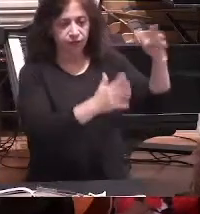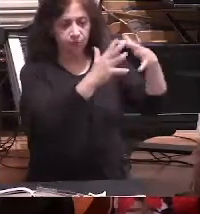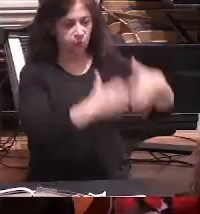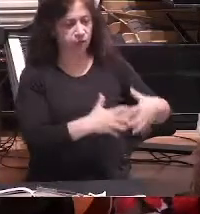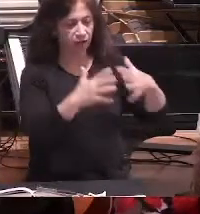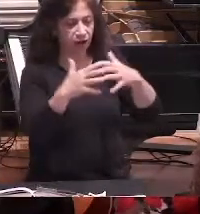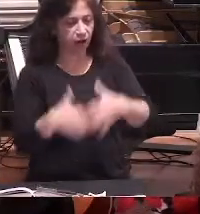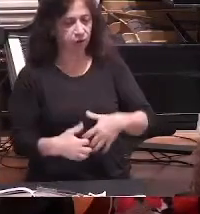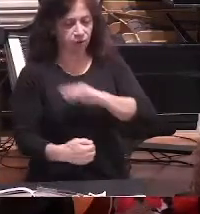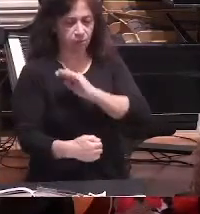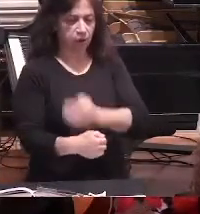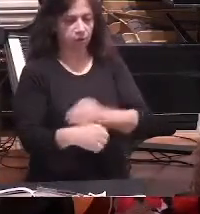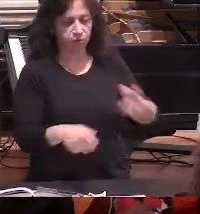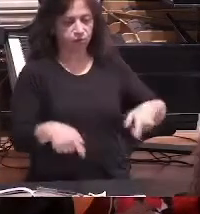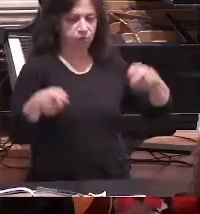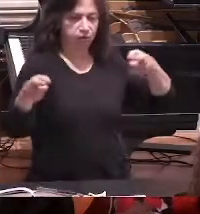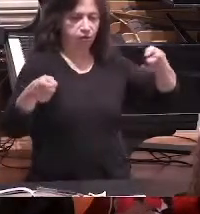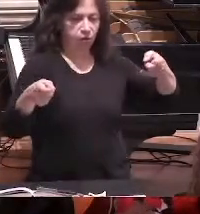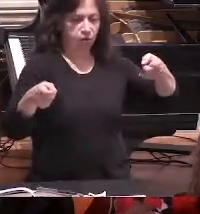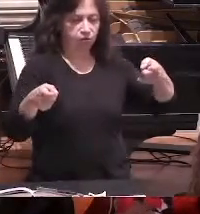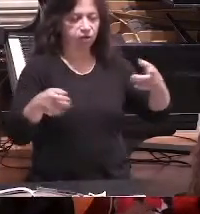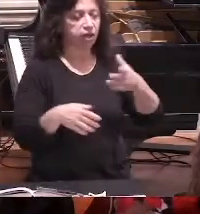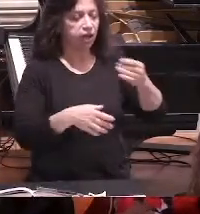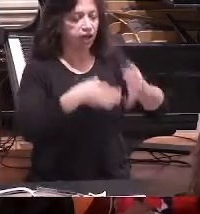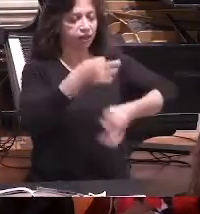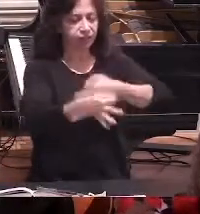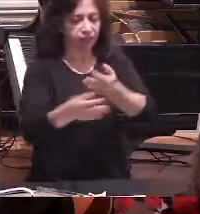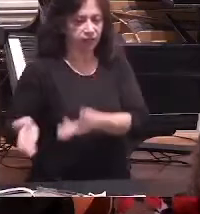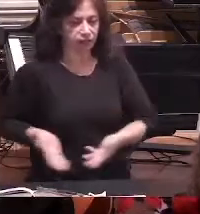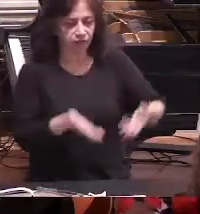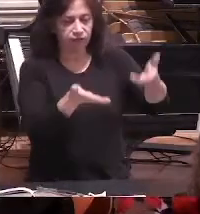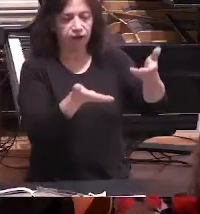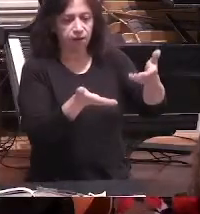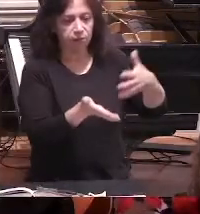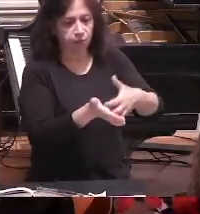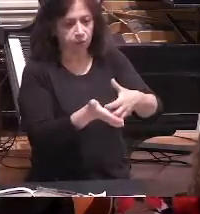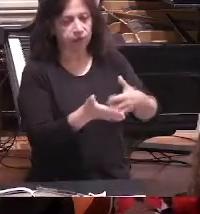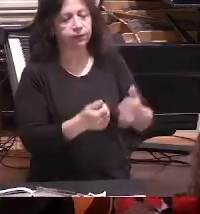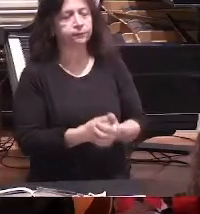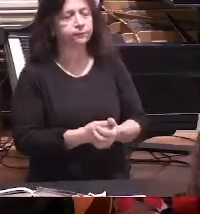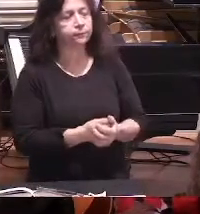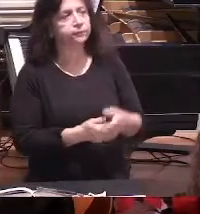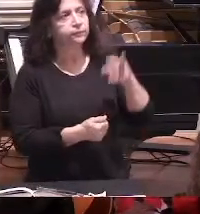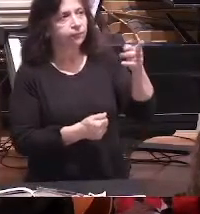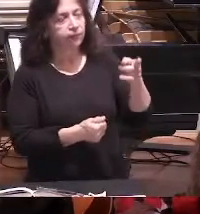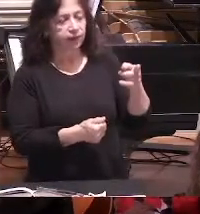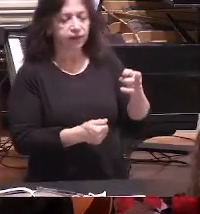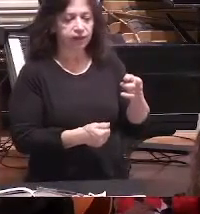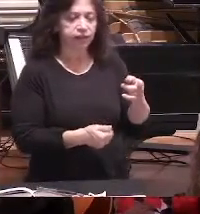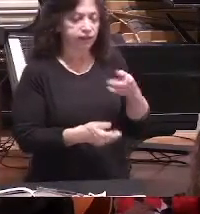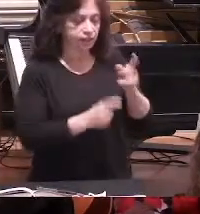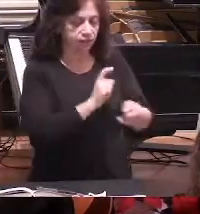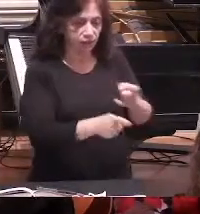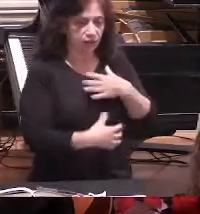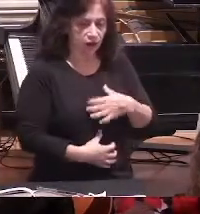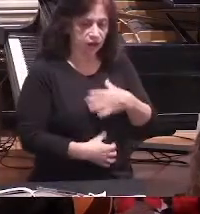the powerful from their thrones and lifted up the lowly. He has filled the hungry with good things